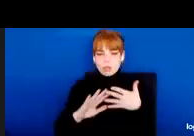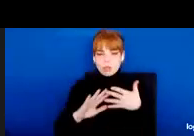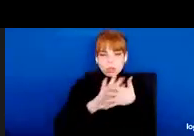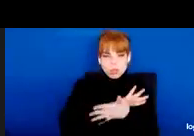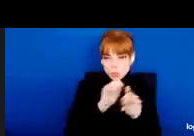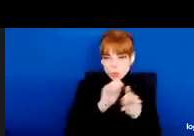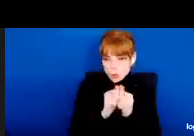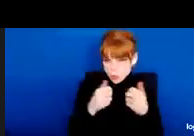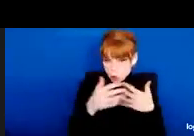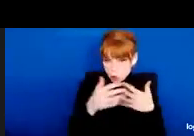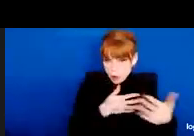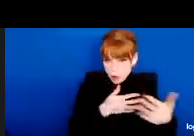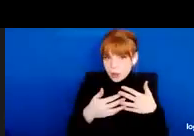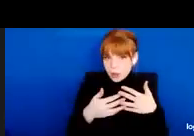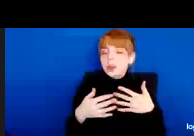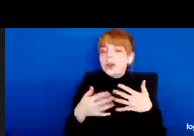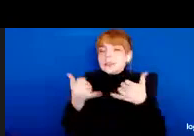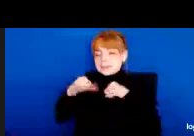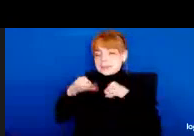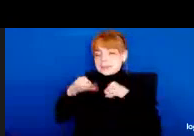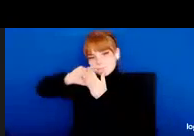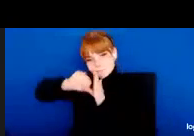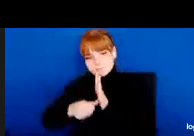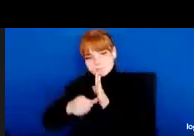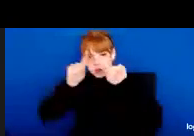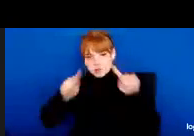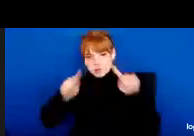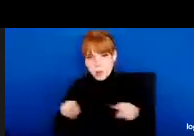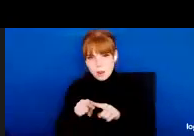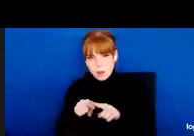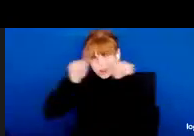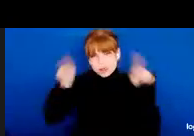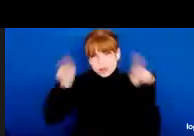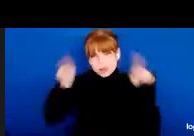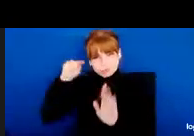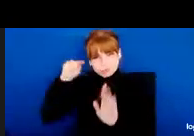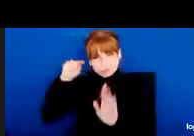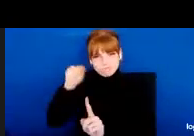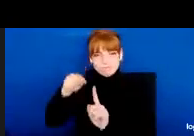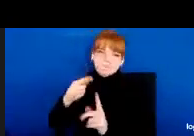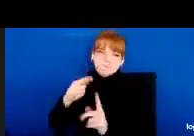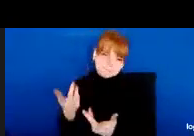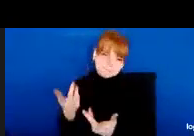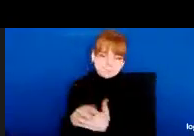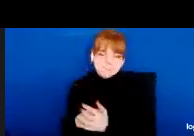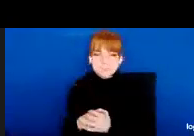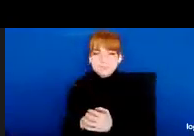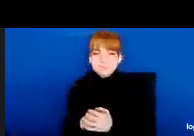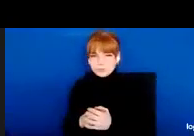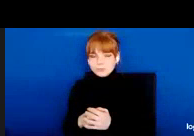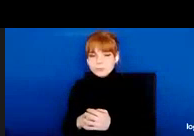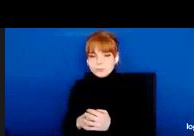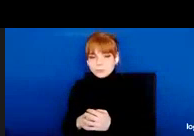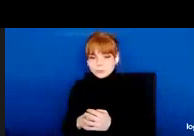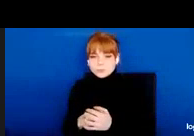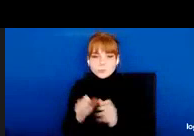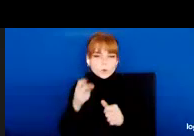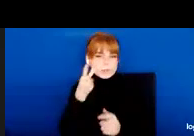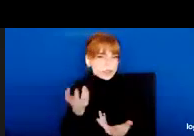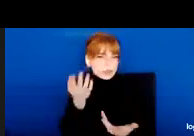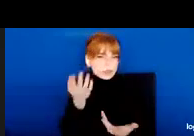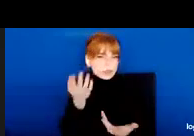triangle there is clear. So hopefully that distinction makes sense, that idea of adjacent colors where the colors matter, right?